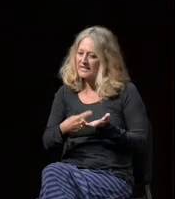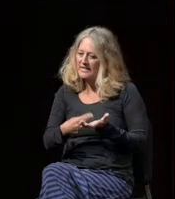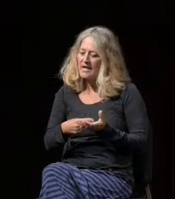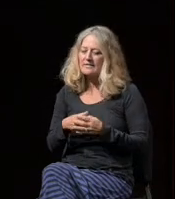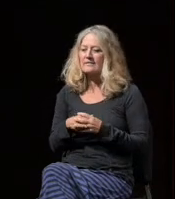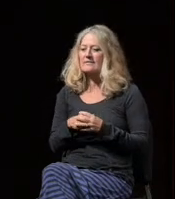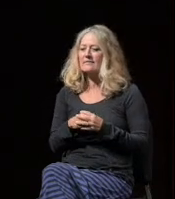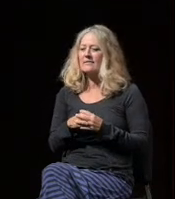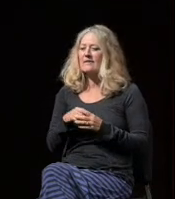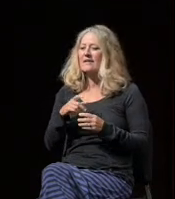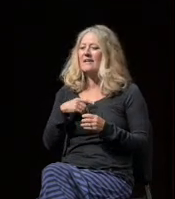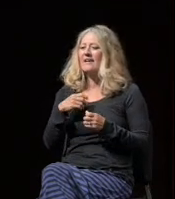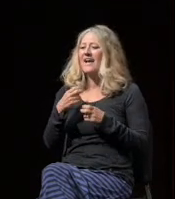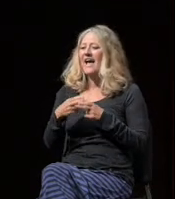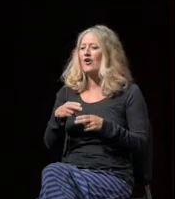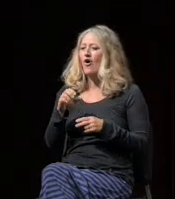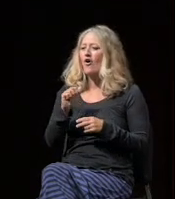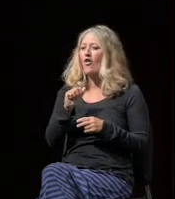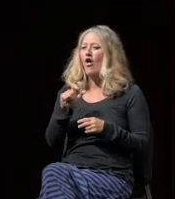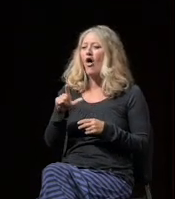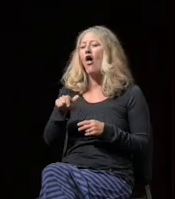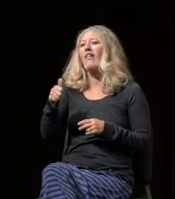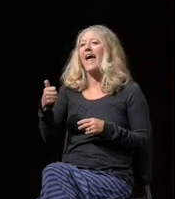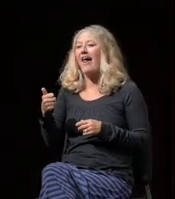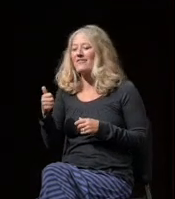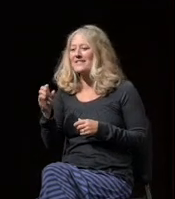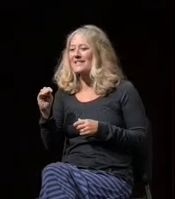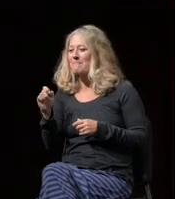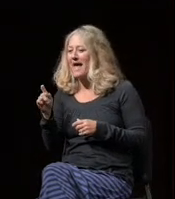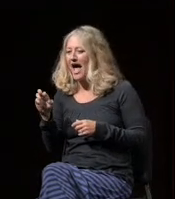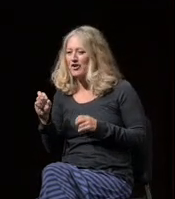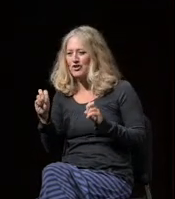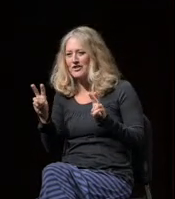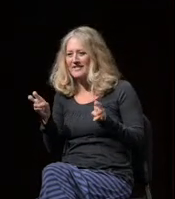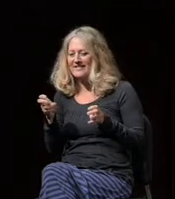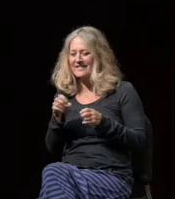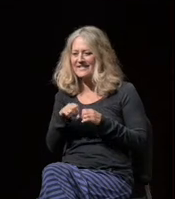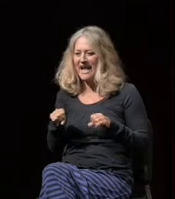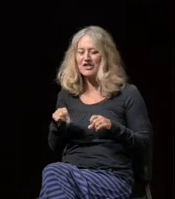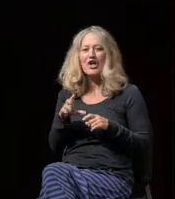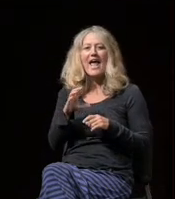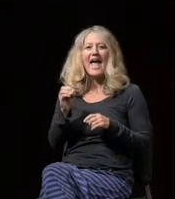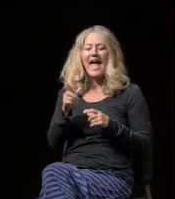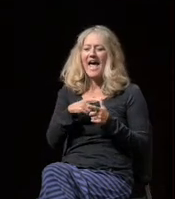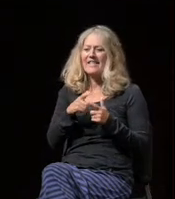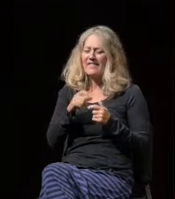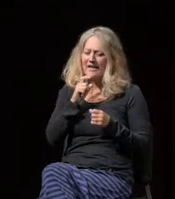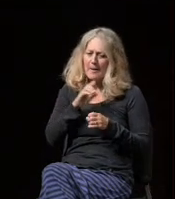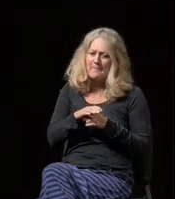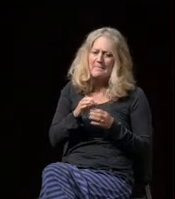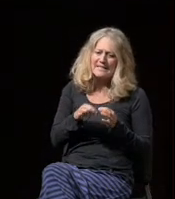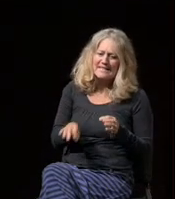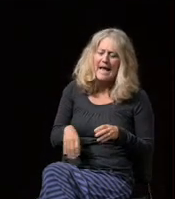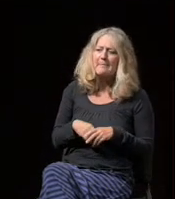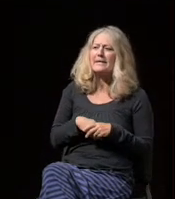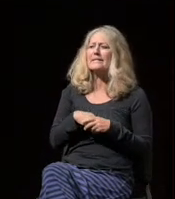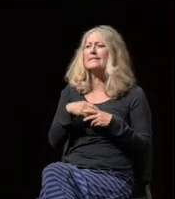call it the All Lives Matter stage, all right? Some are in symbolic where they have the commitment statements and they have